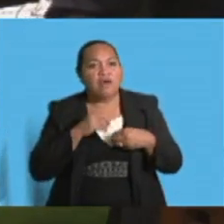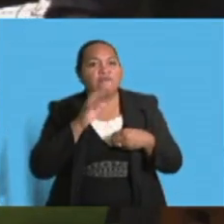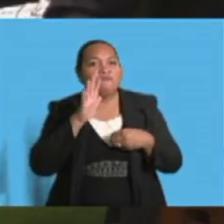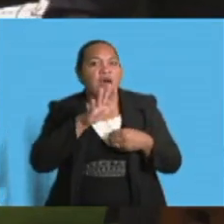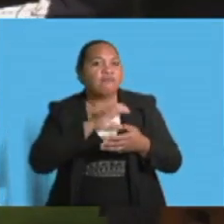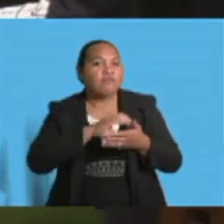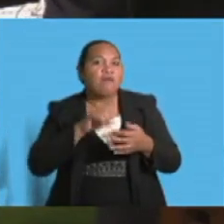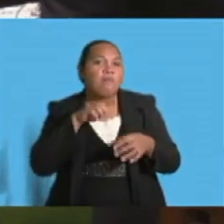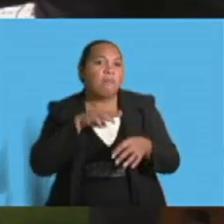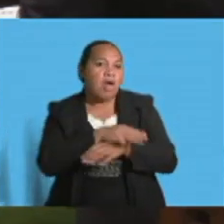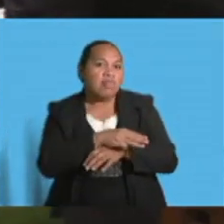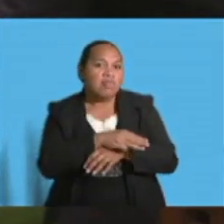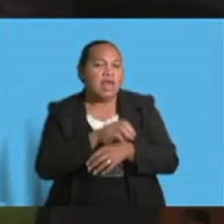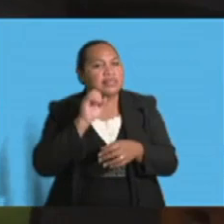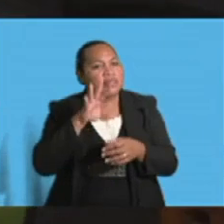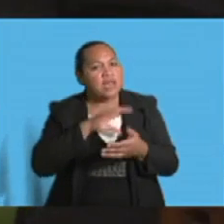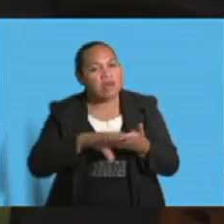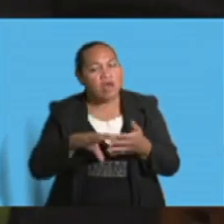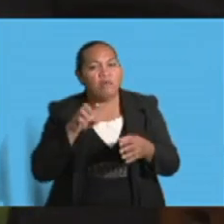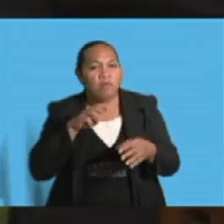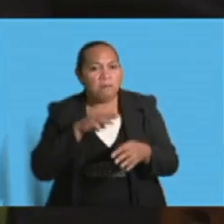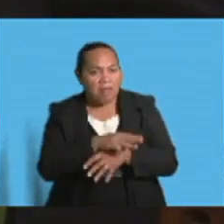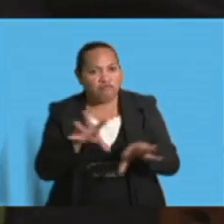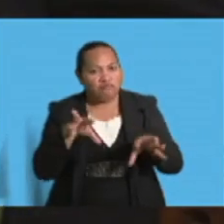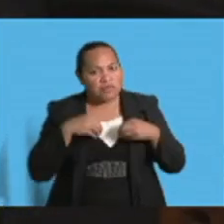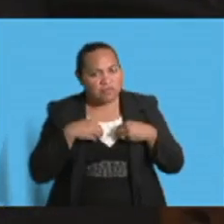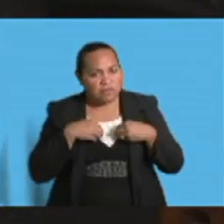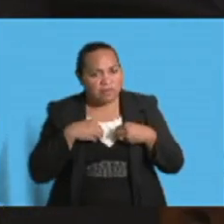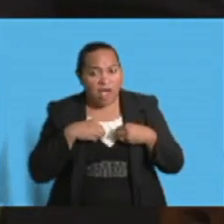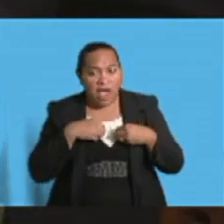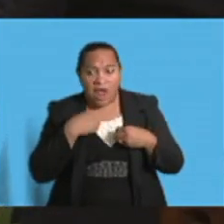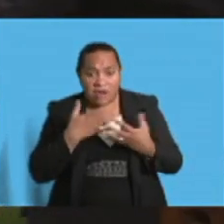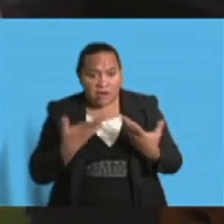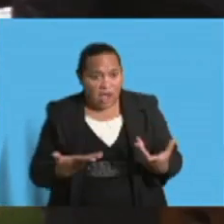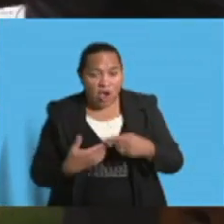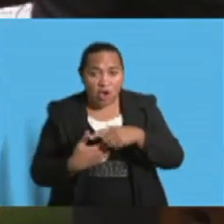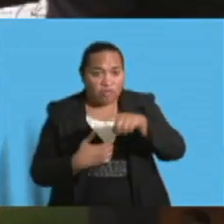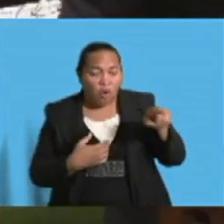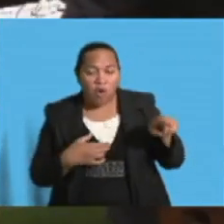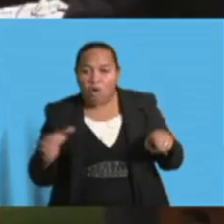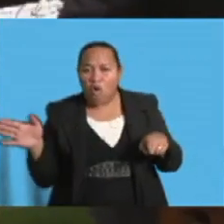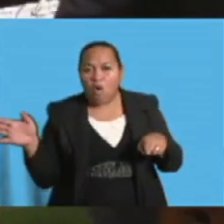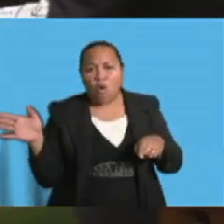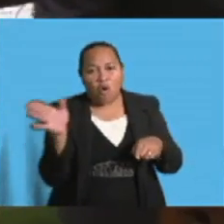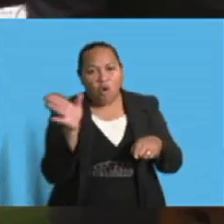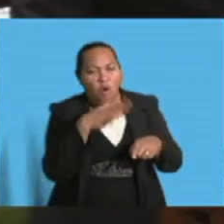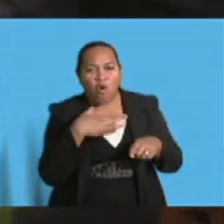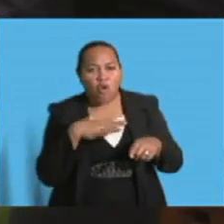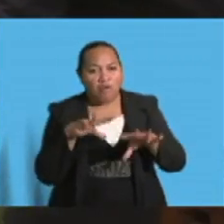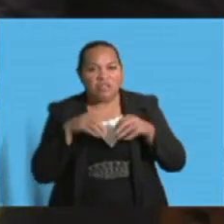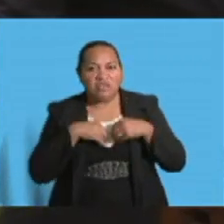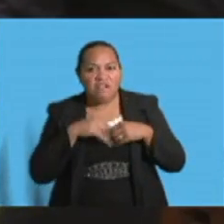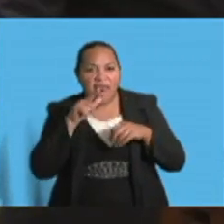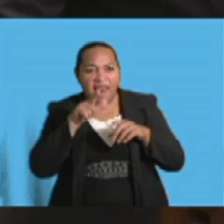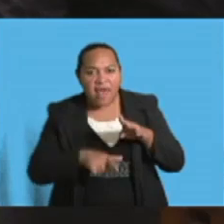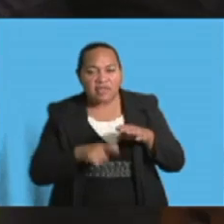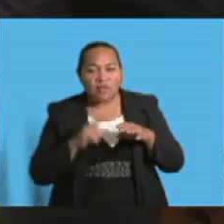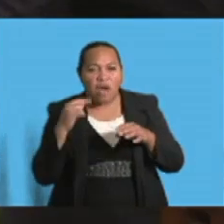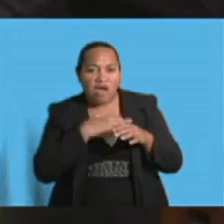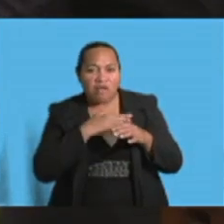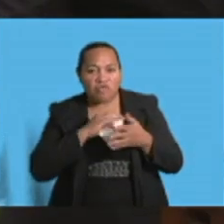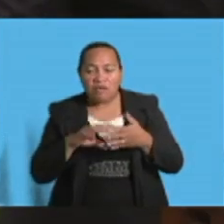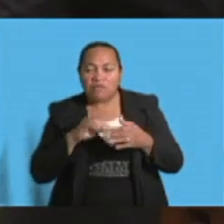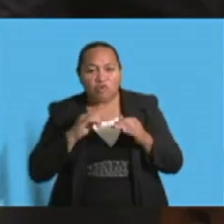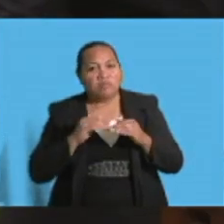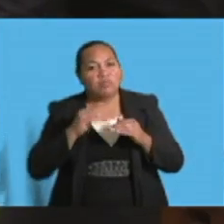month. Now nobody receives less than $100 a month. Madam Speaker, the opposition blatantly ignored this when they spoke about debt.